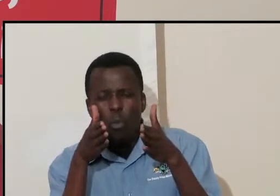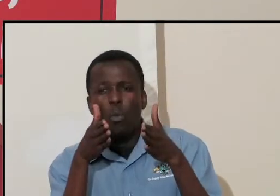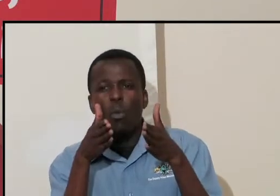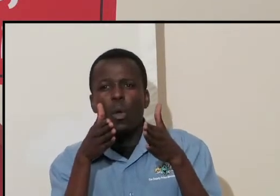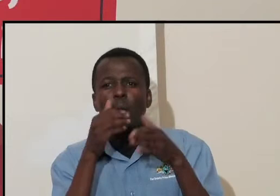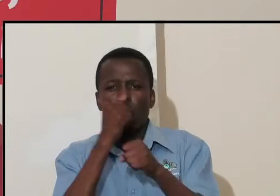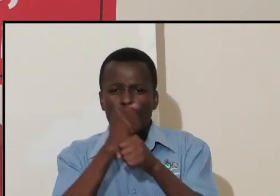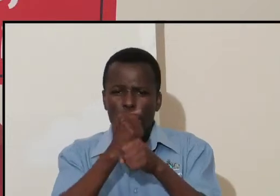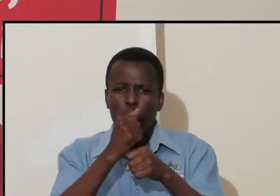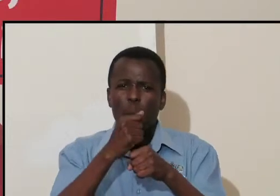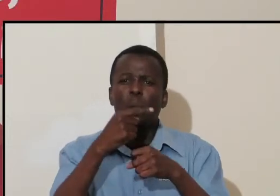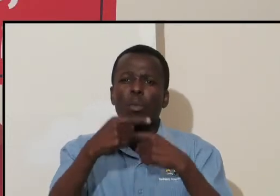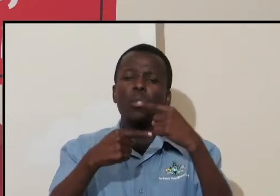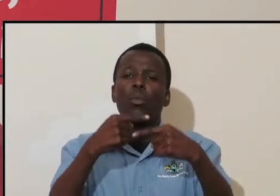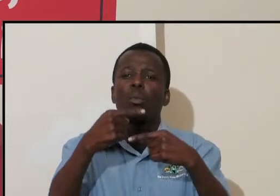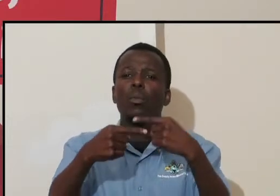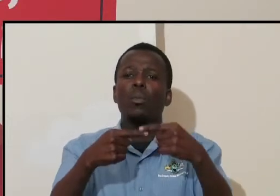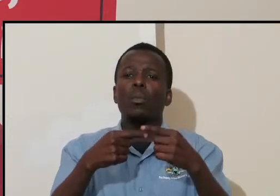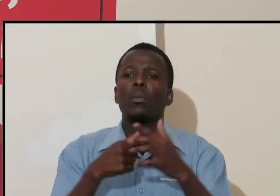forward.